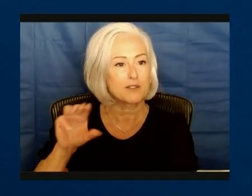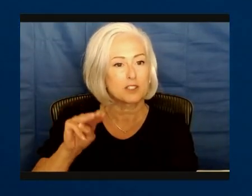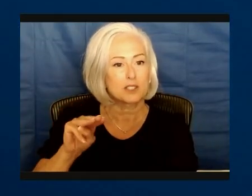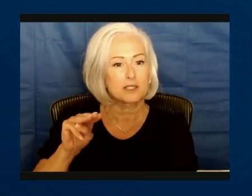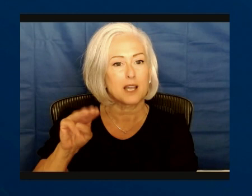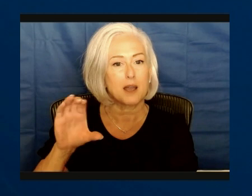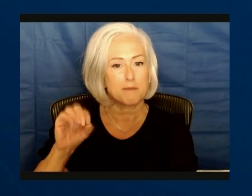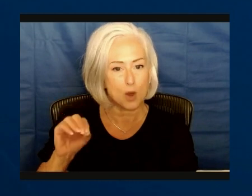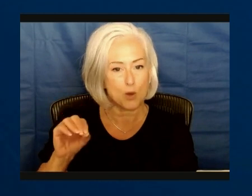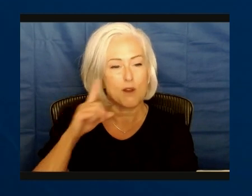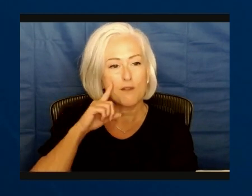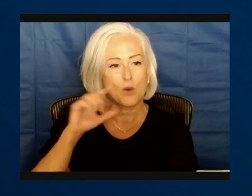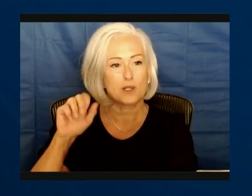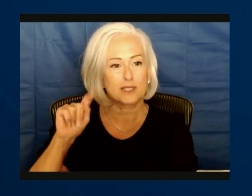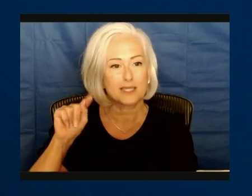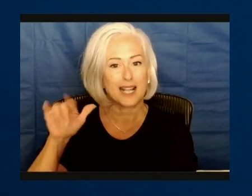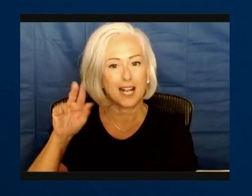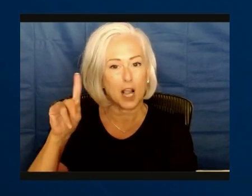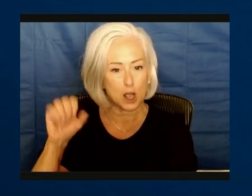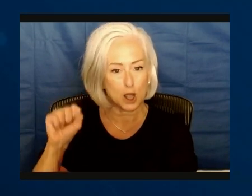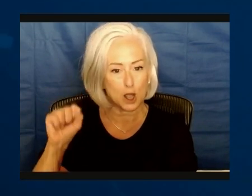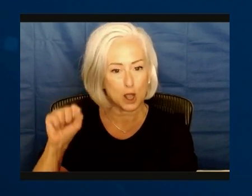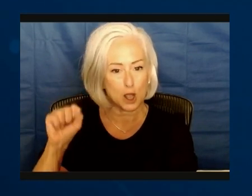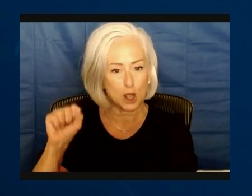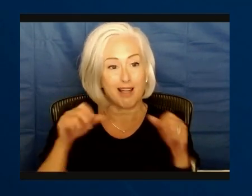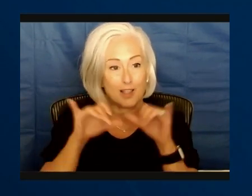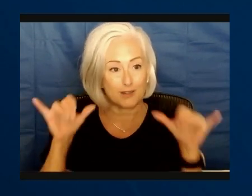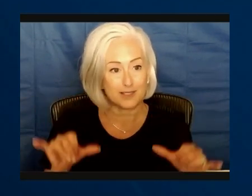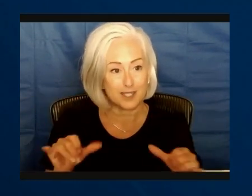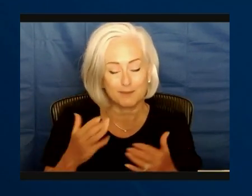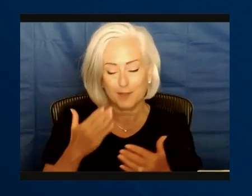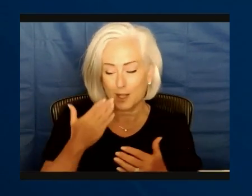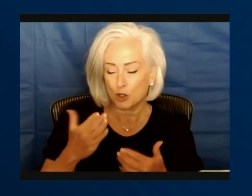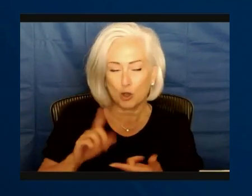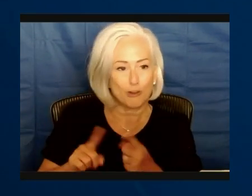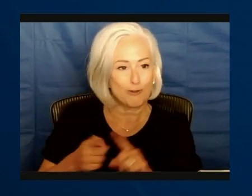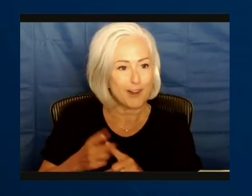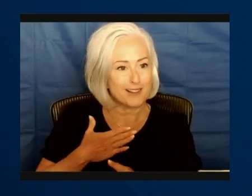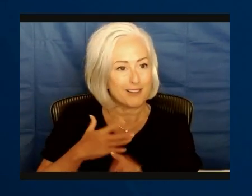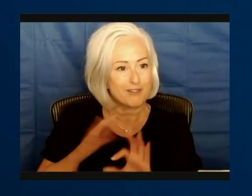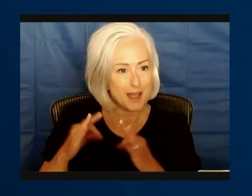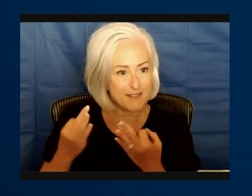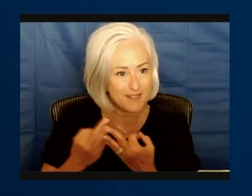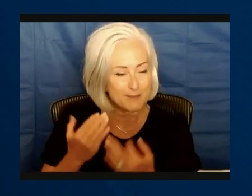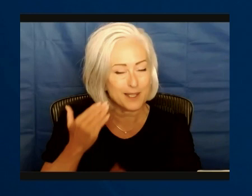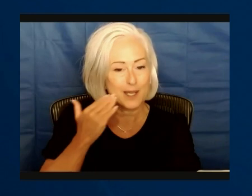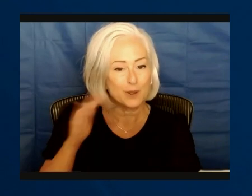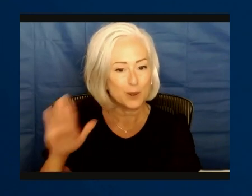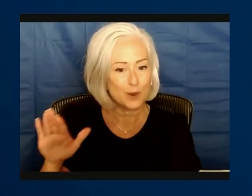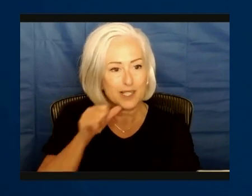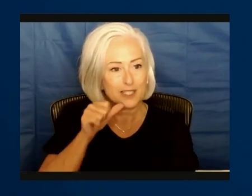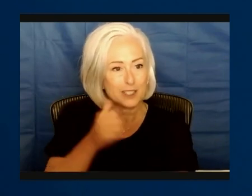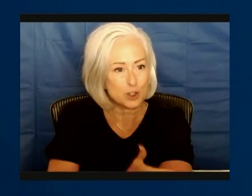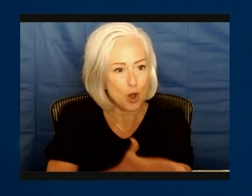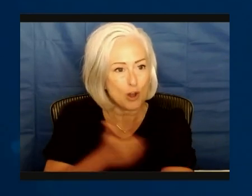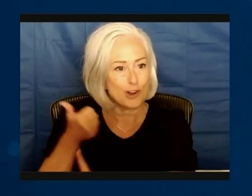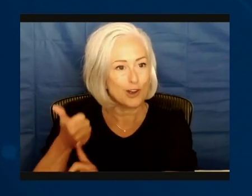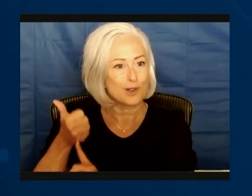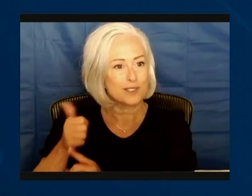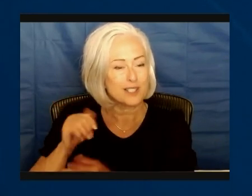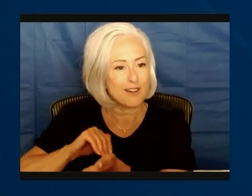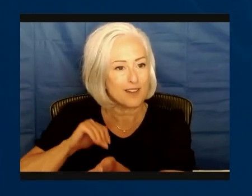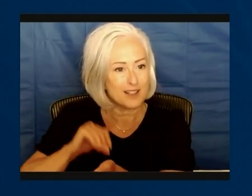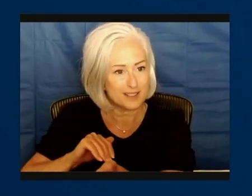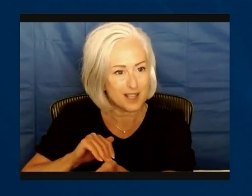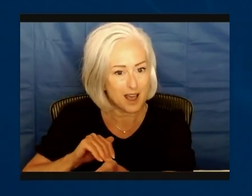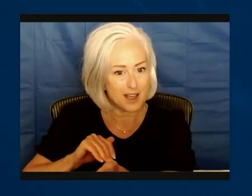for a number of years. He was a good friend of our families. I knew his daughter, who was a physician, I believe an